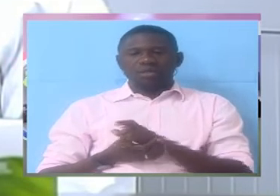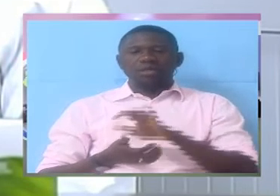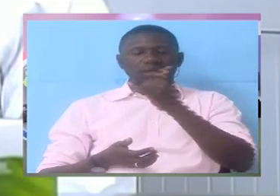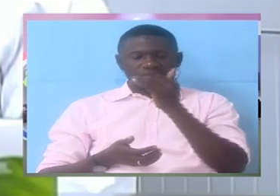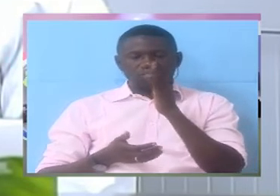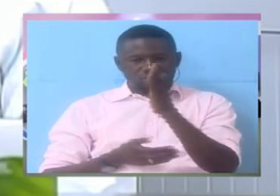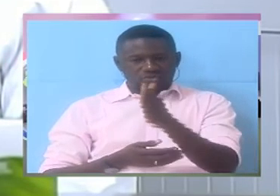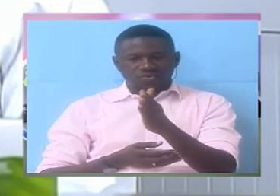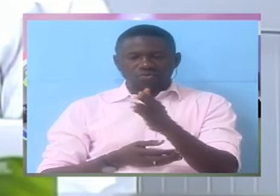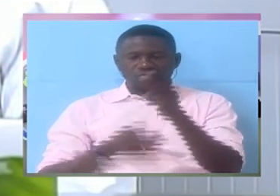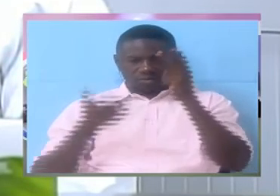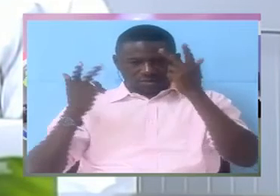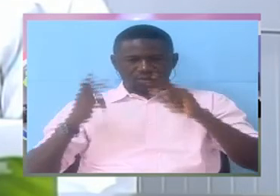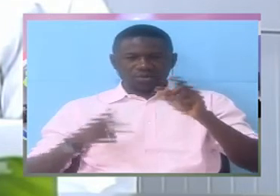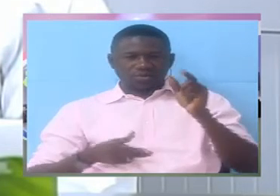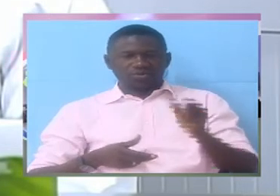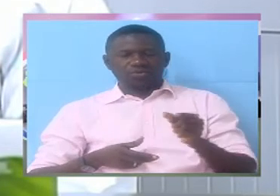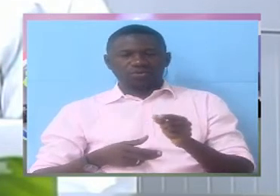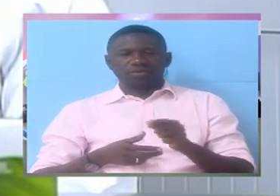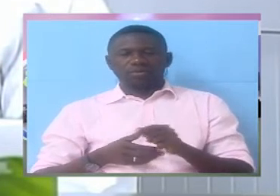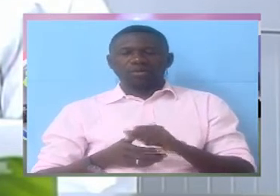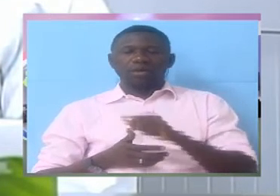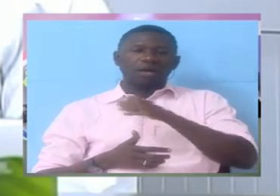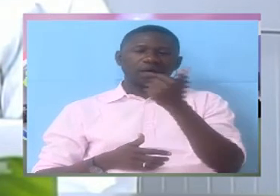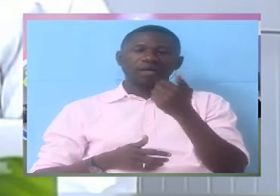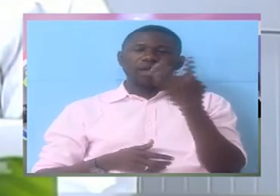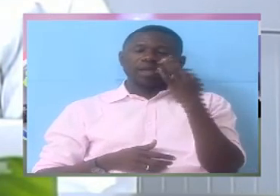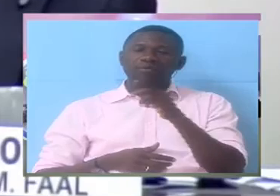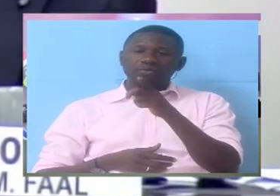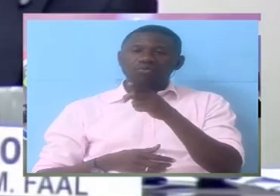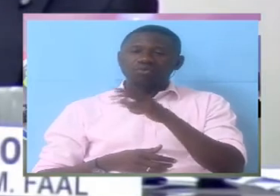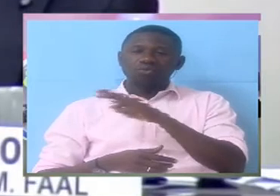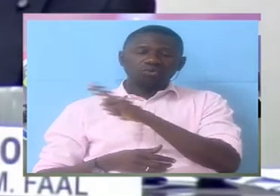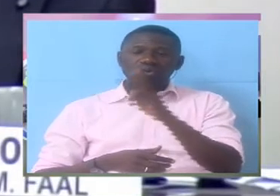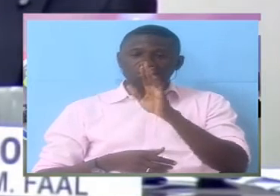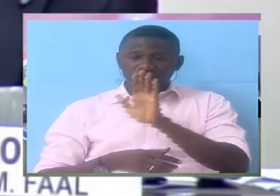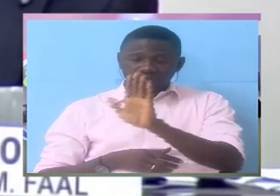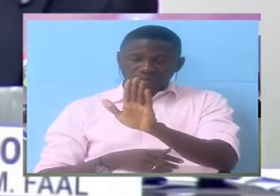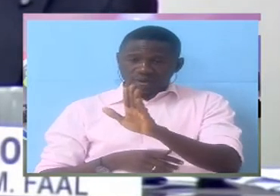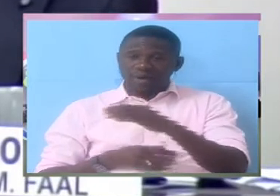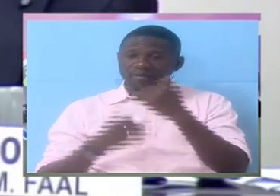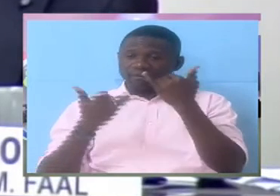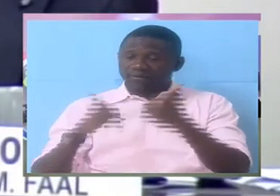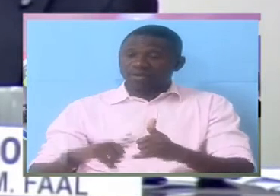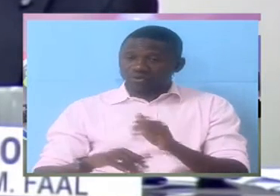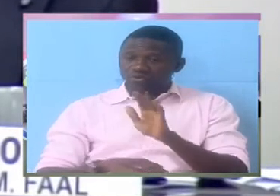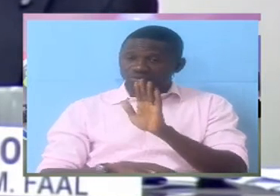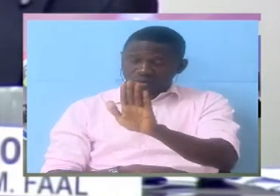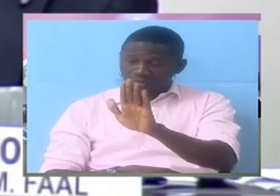counsel. And if you do not stop it and you fail to punish them, you are still